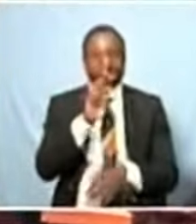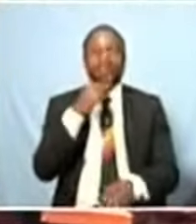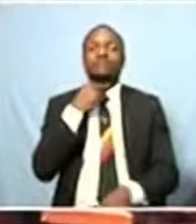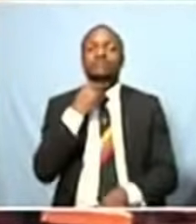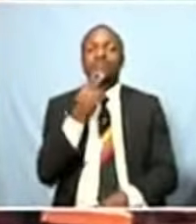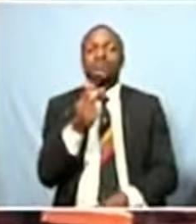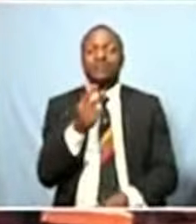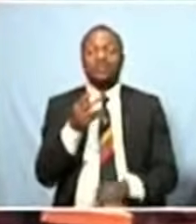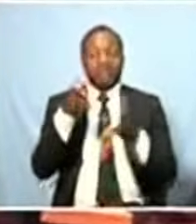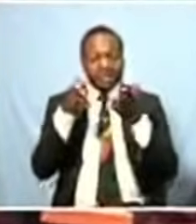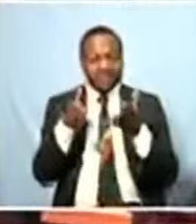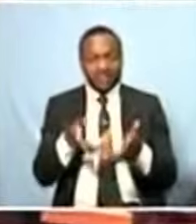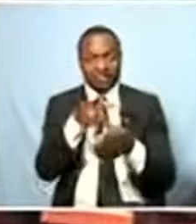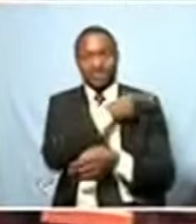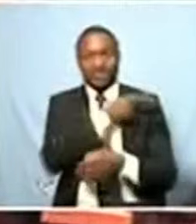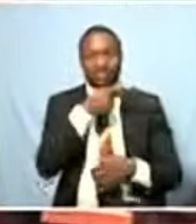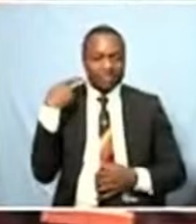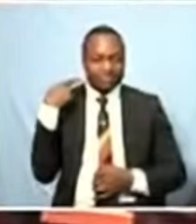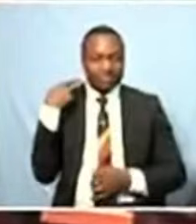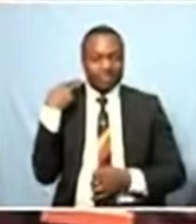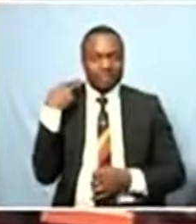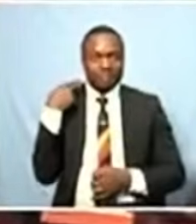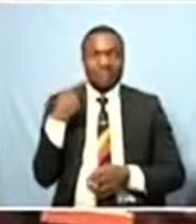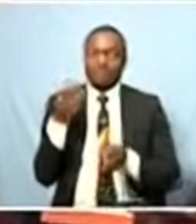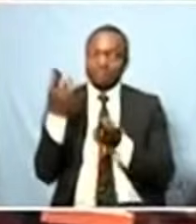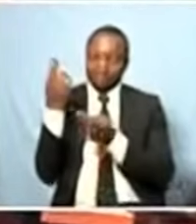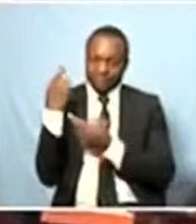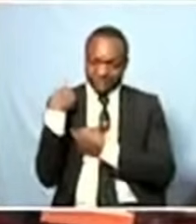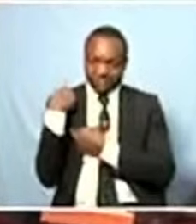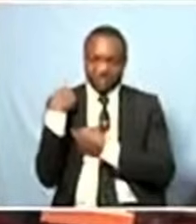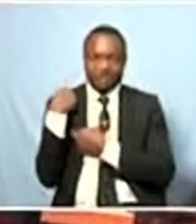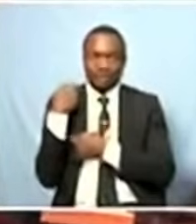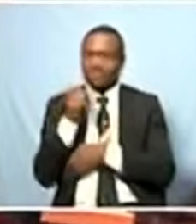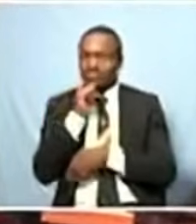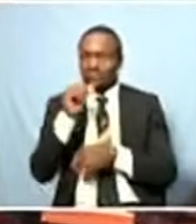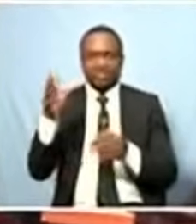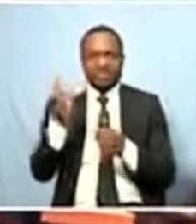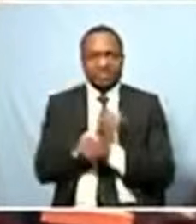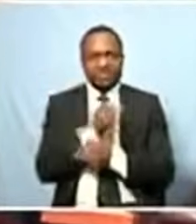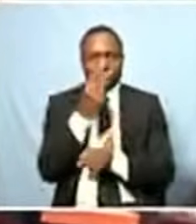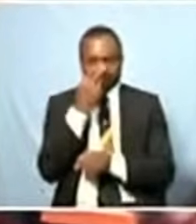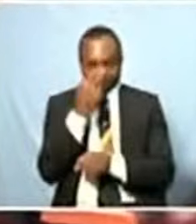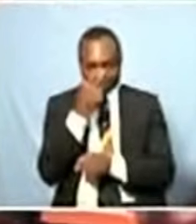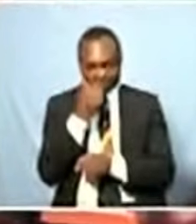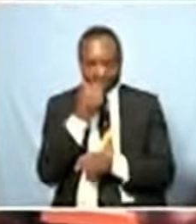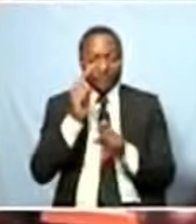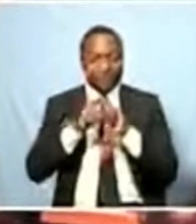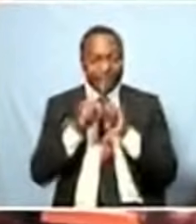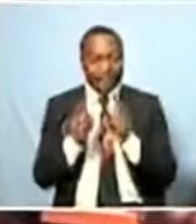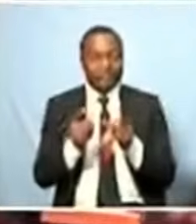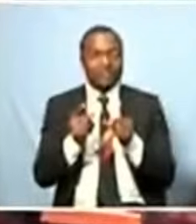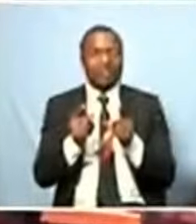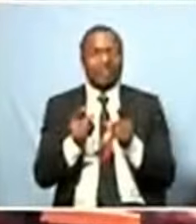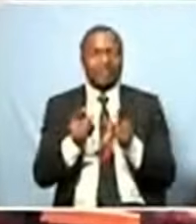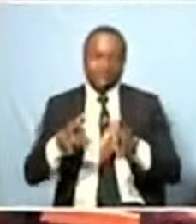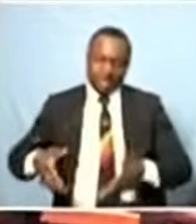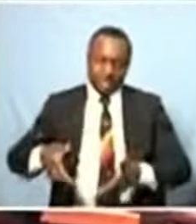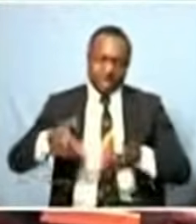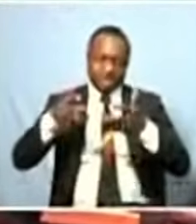in this House is a responsibility I do not take for granted, but rather carry it